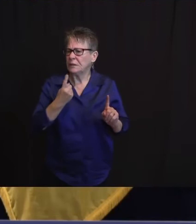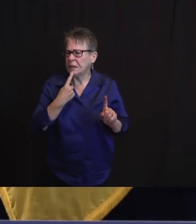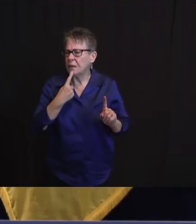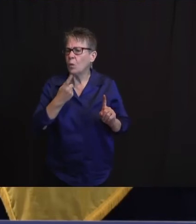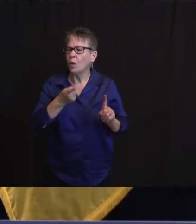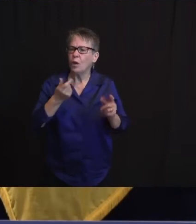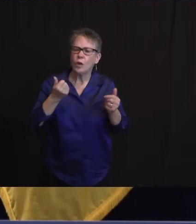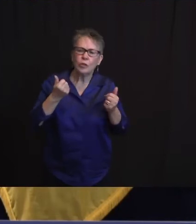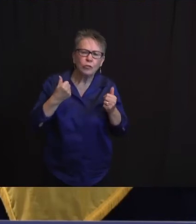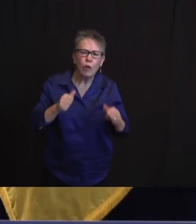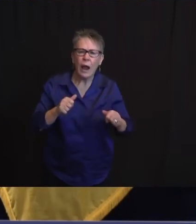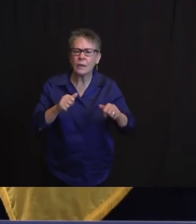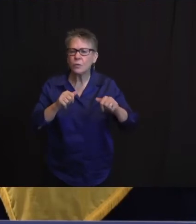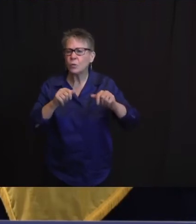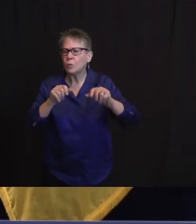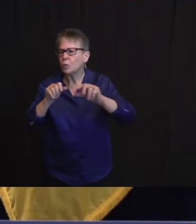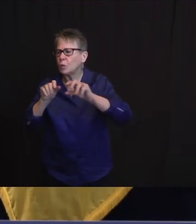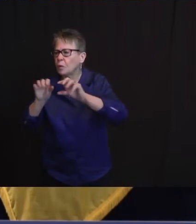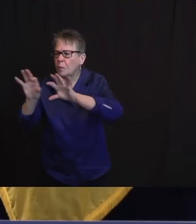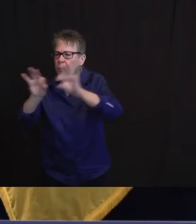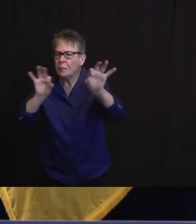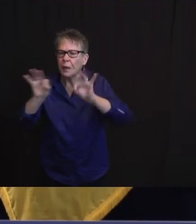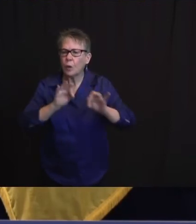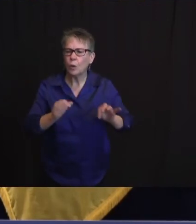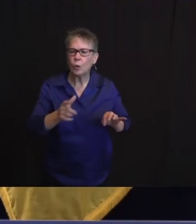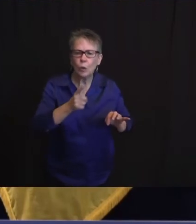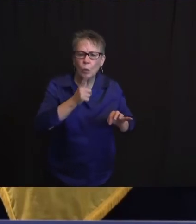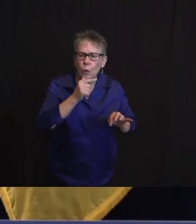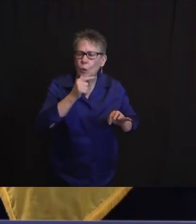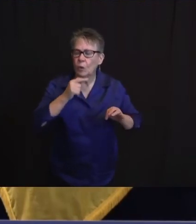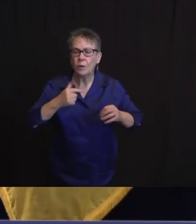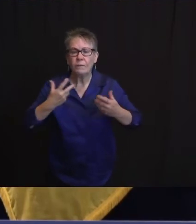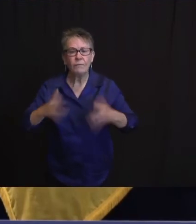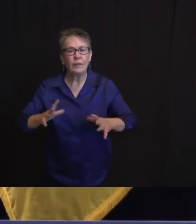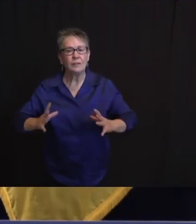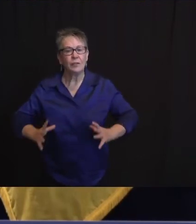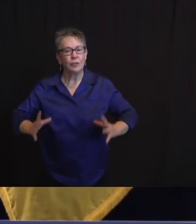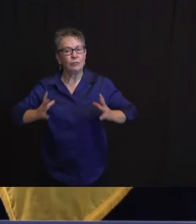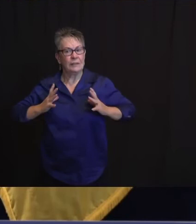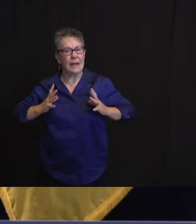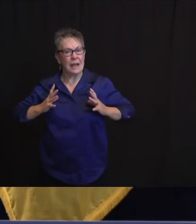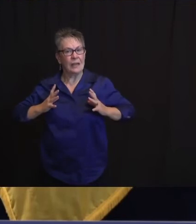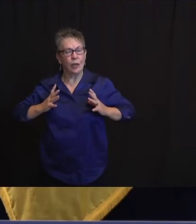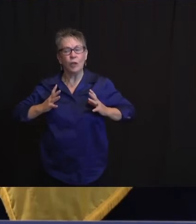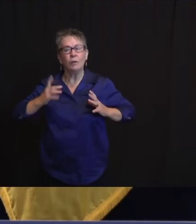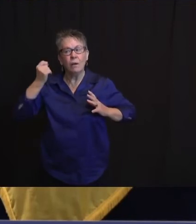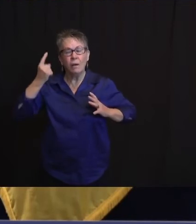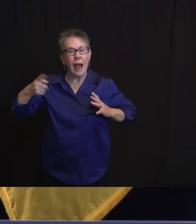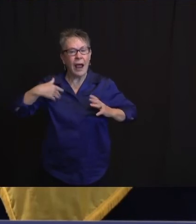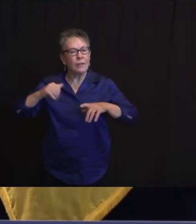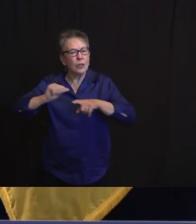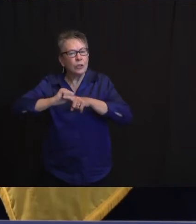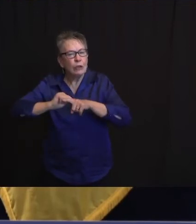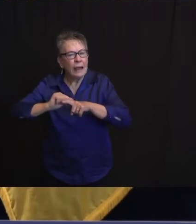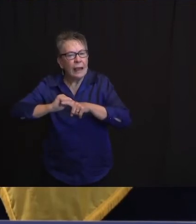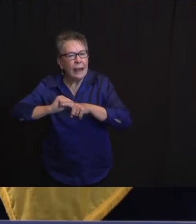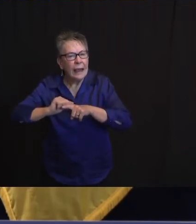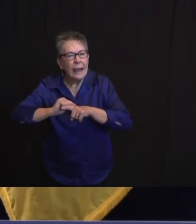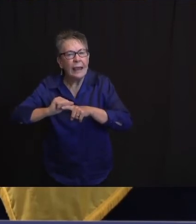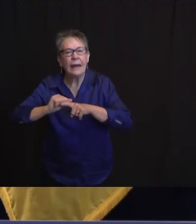retired healthcare workers. You need a healthcare training and or background here. So people have said, well, gosh, what